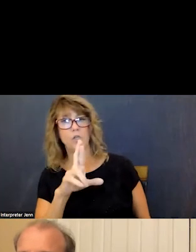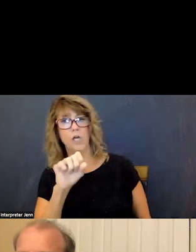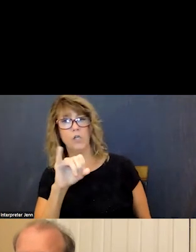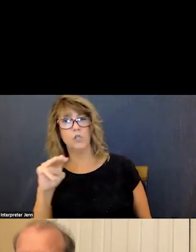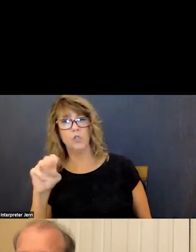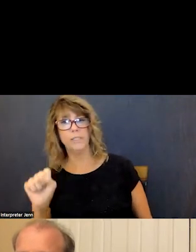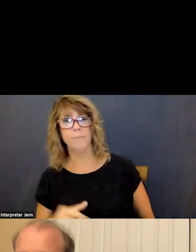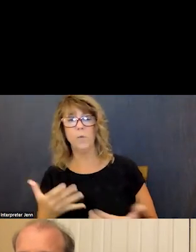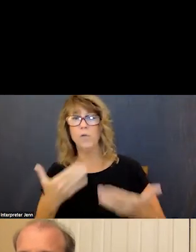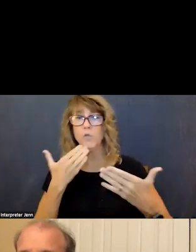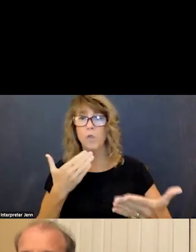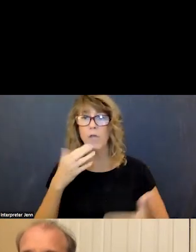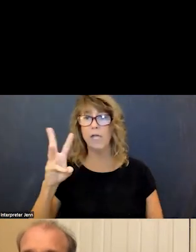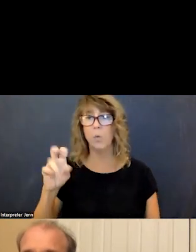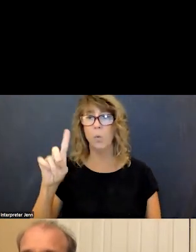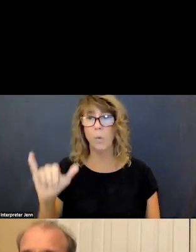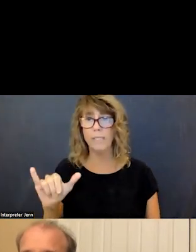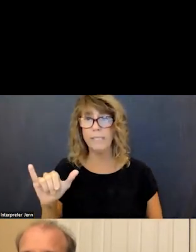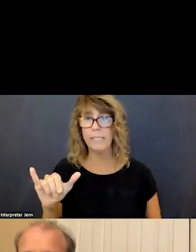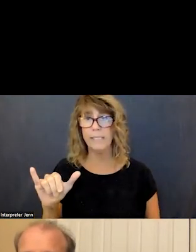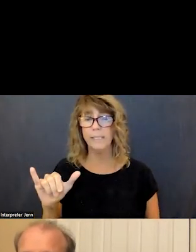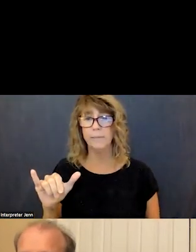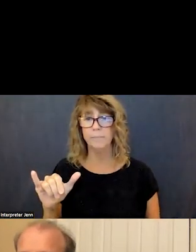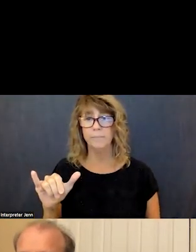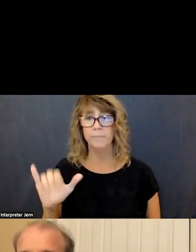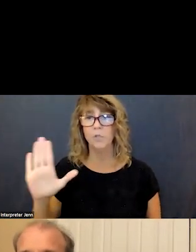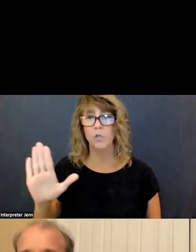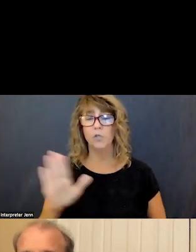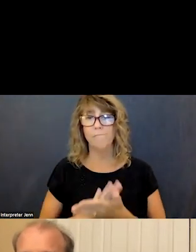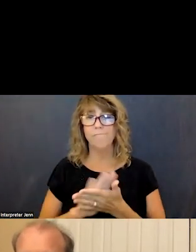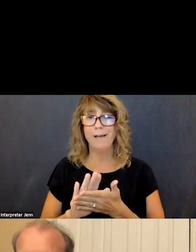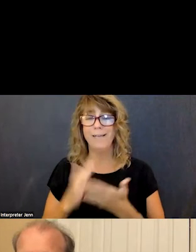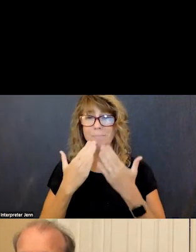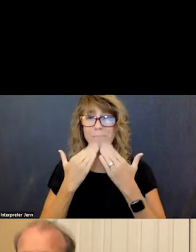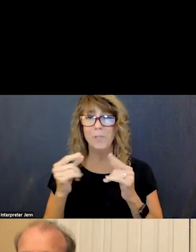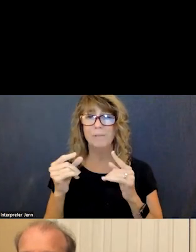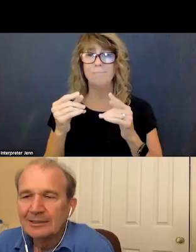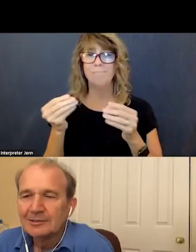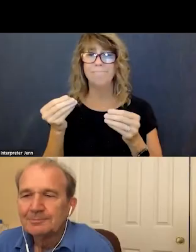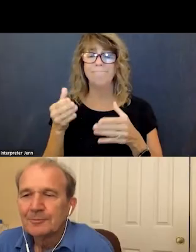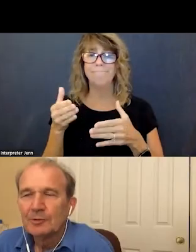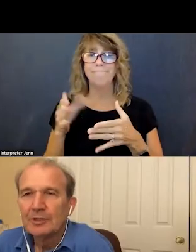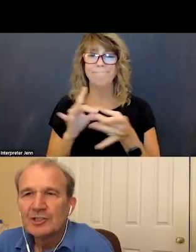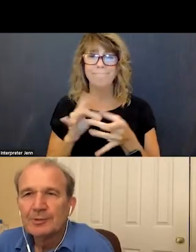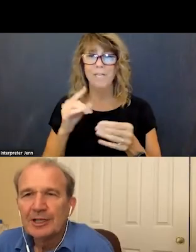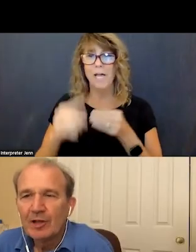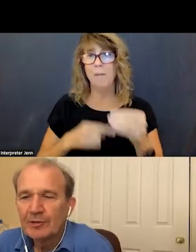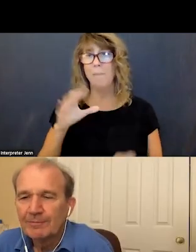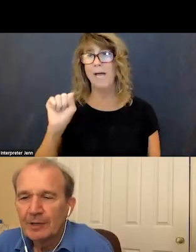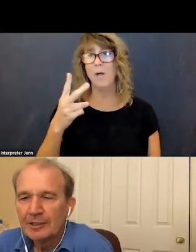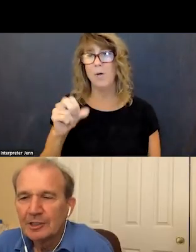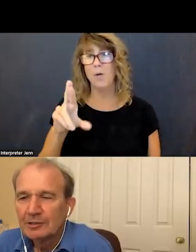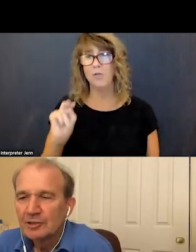wanted to thank Wendy for her kind words regarding Sharon. NASPID has